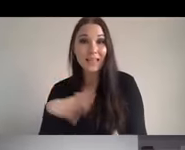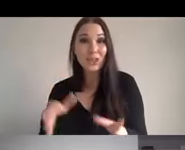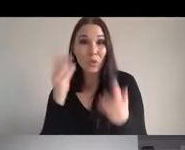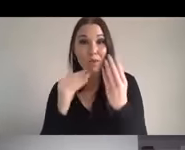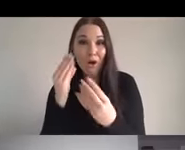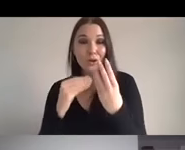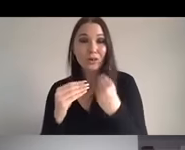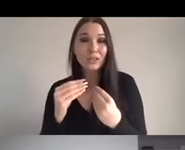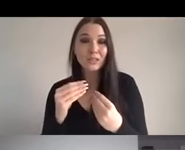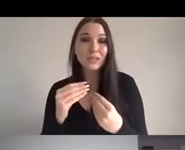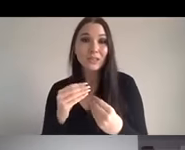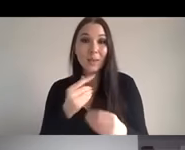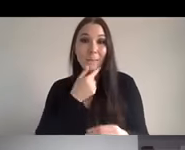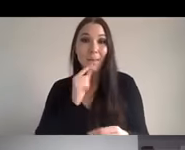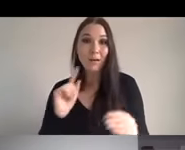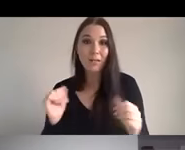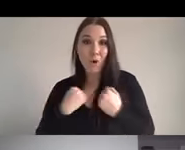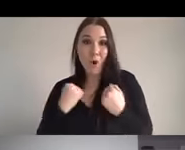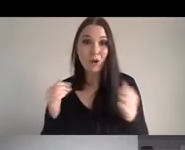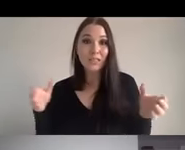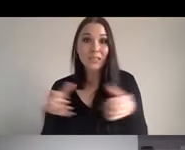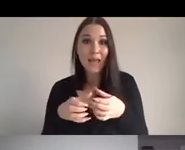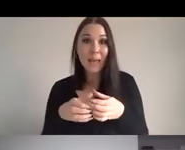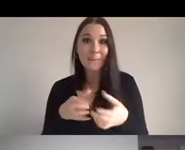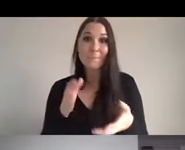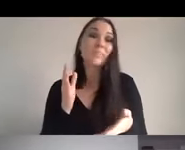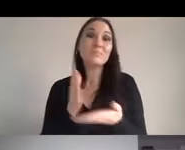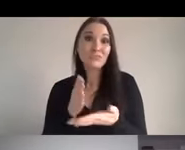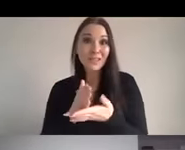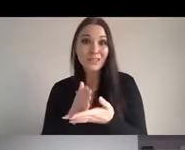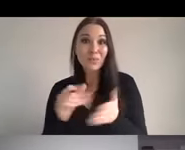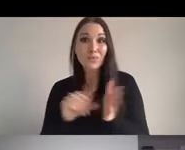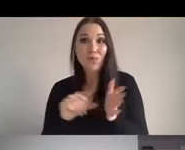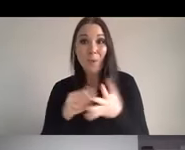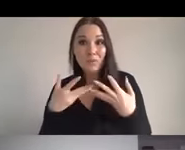that the people on our team, they're just really, they're problem solvers. And so